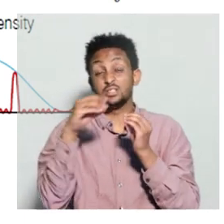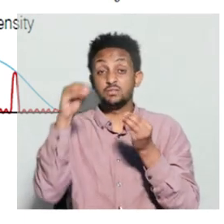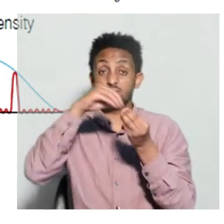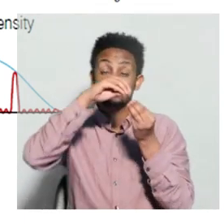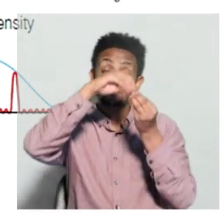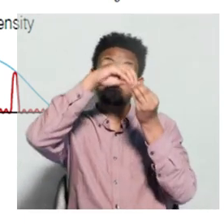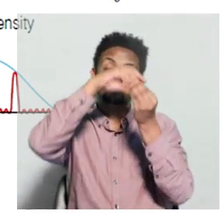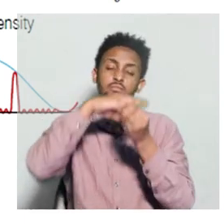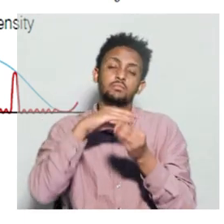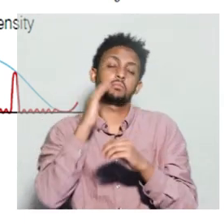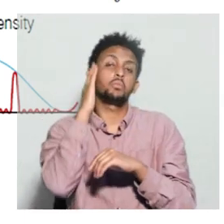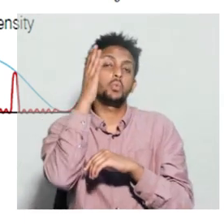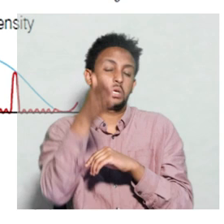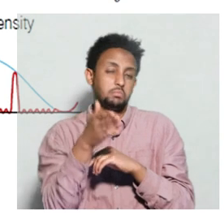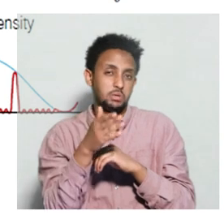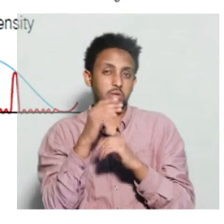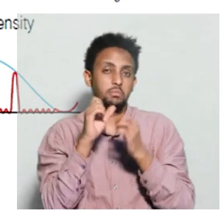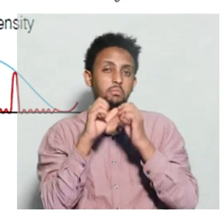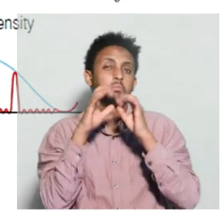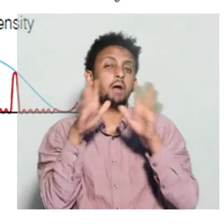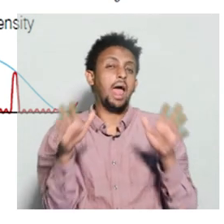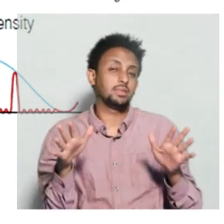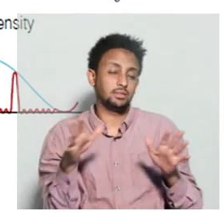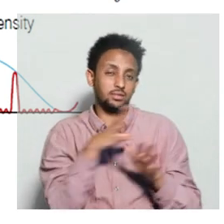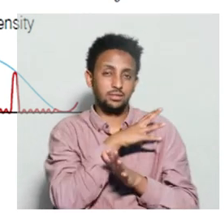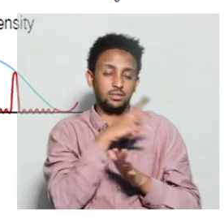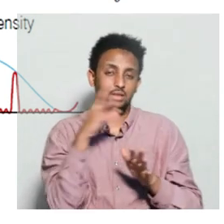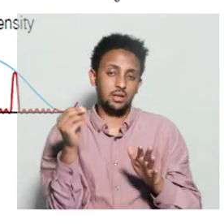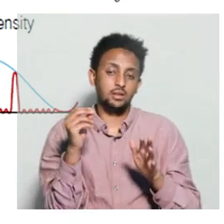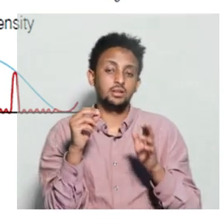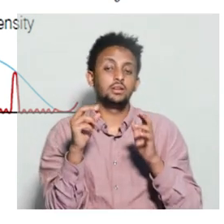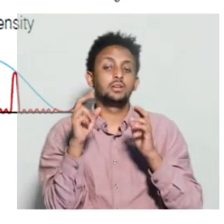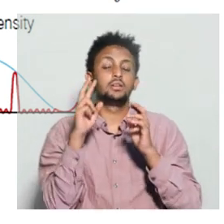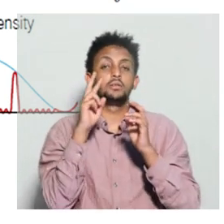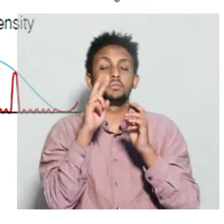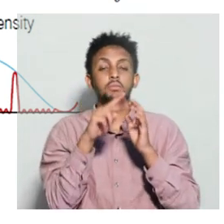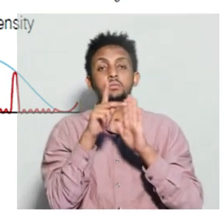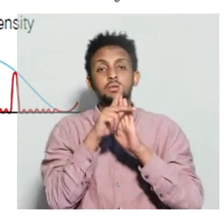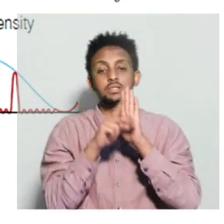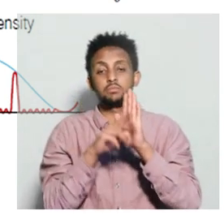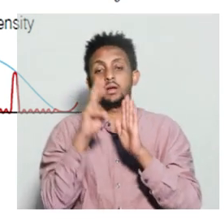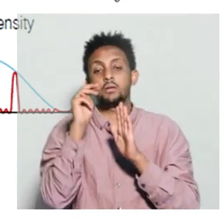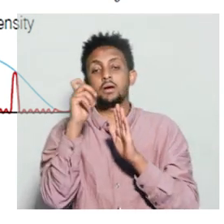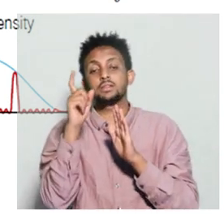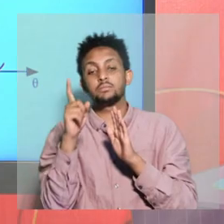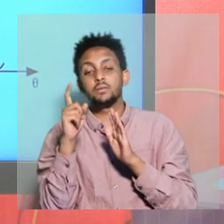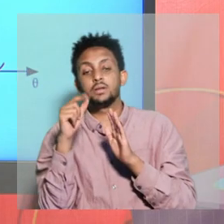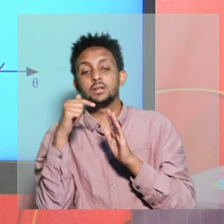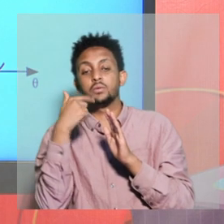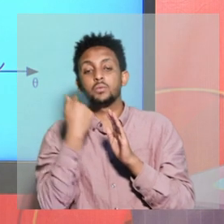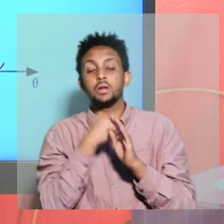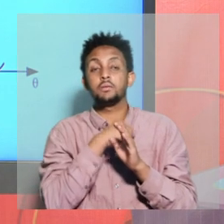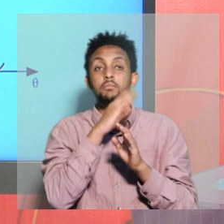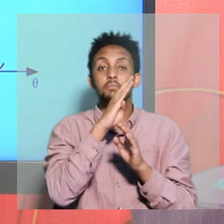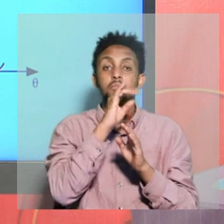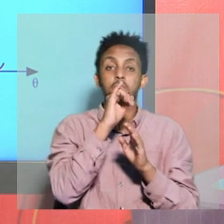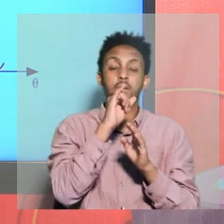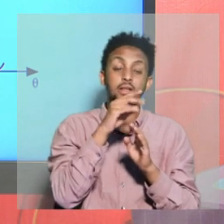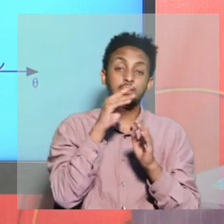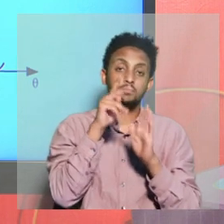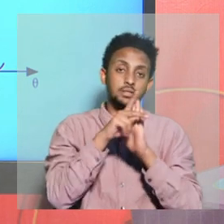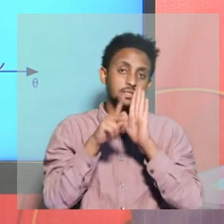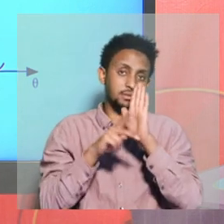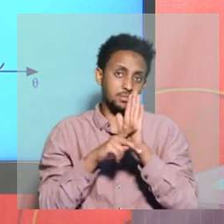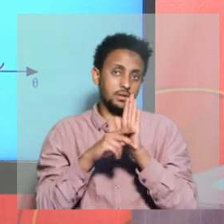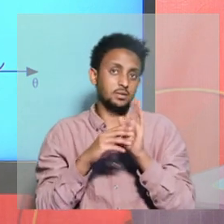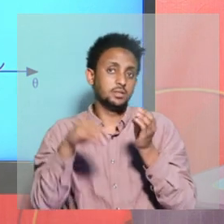increasing more and more, there will be a brighter and very thinner principal maxima and a less brighter